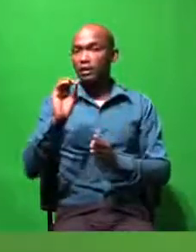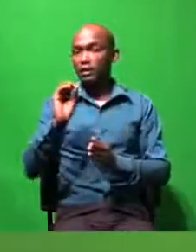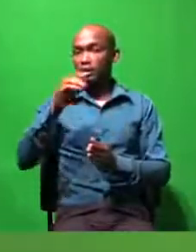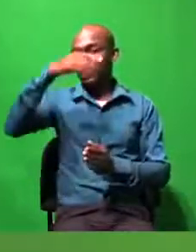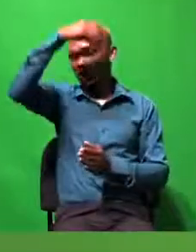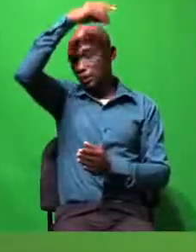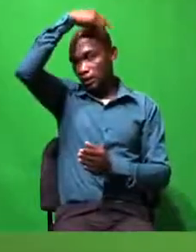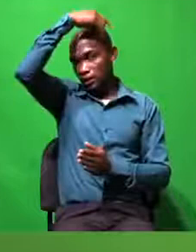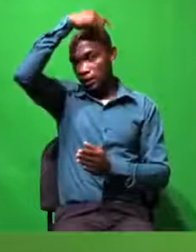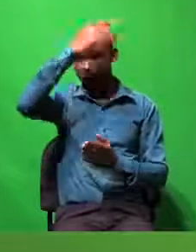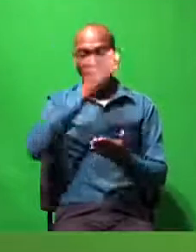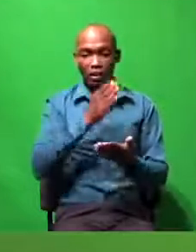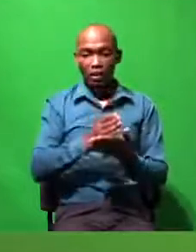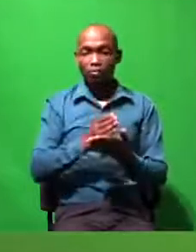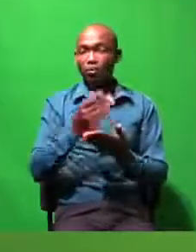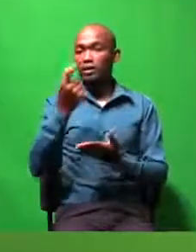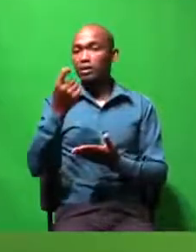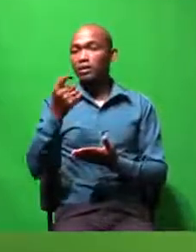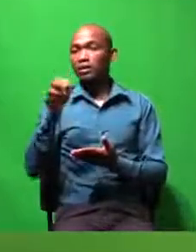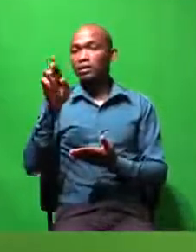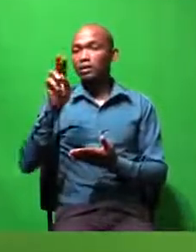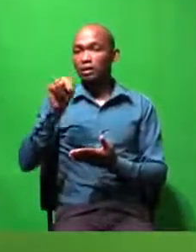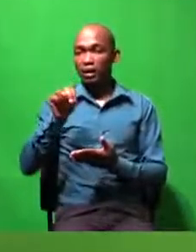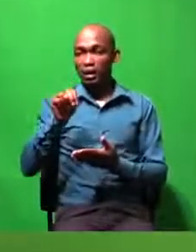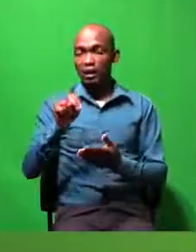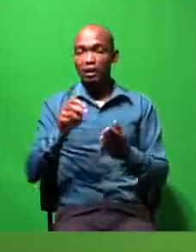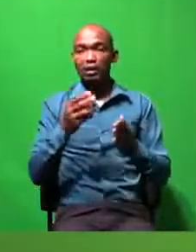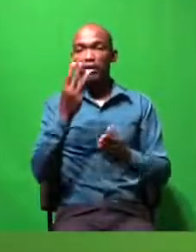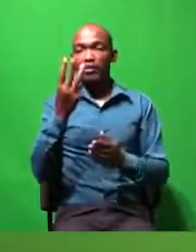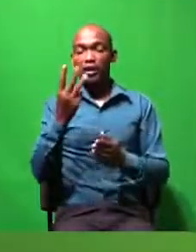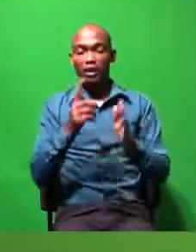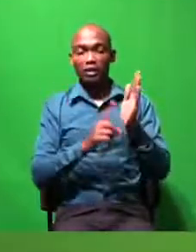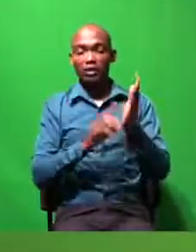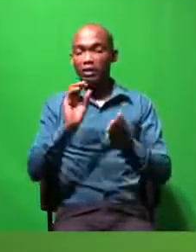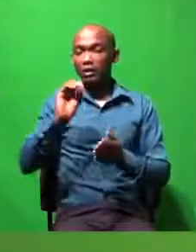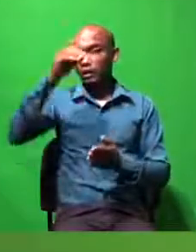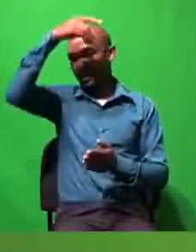complete turn has a total angles of 360 degrees.